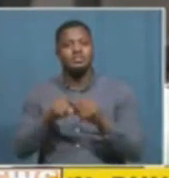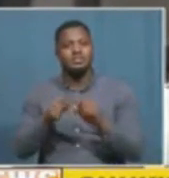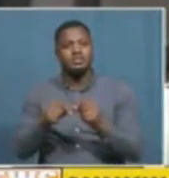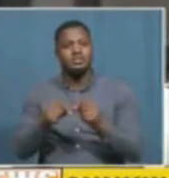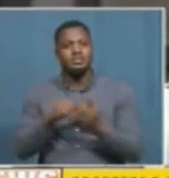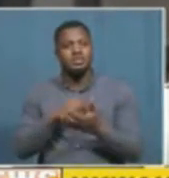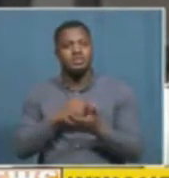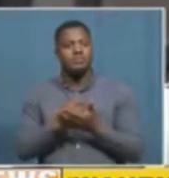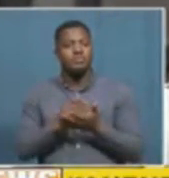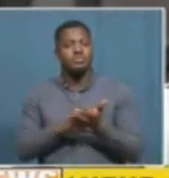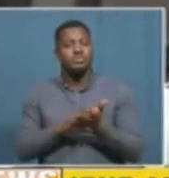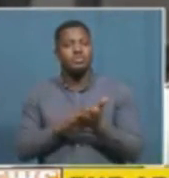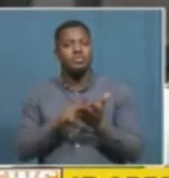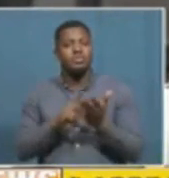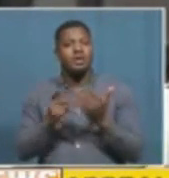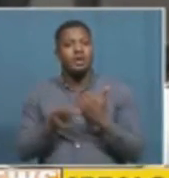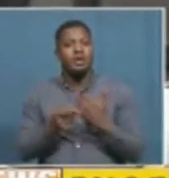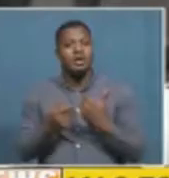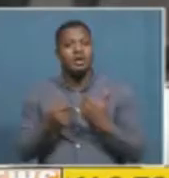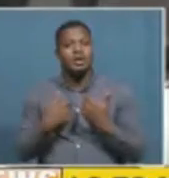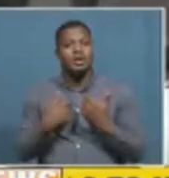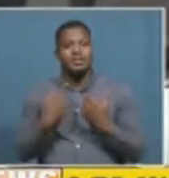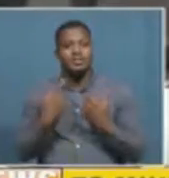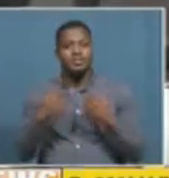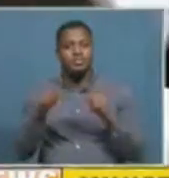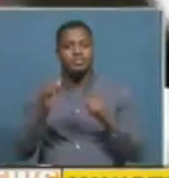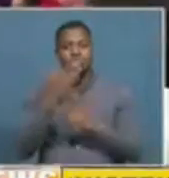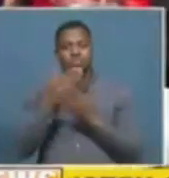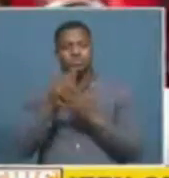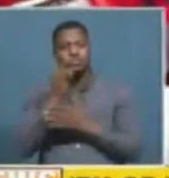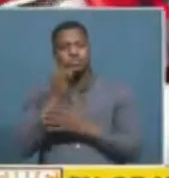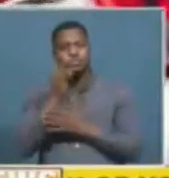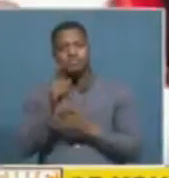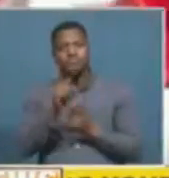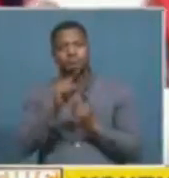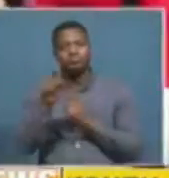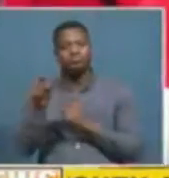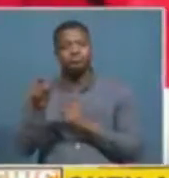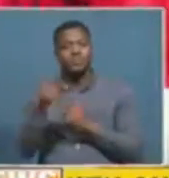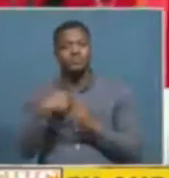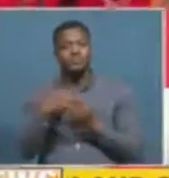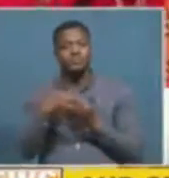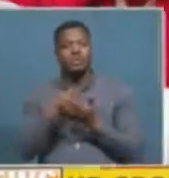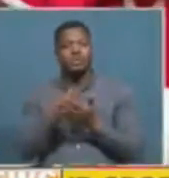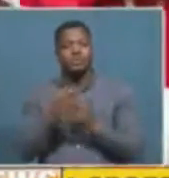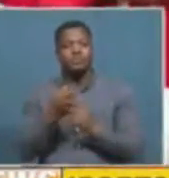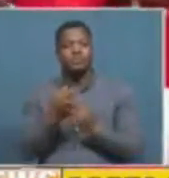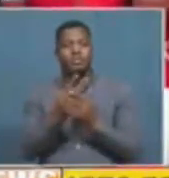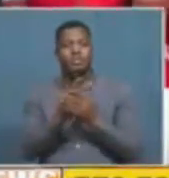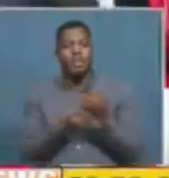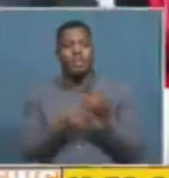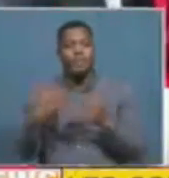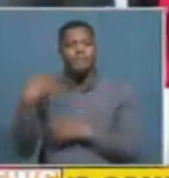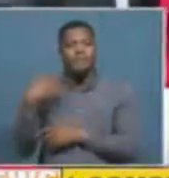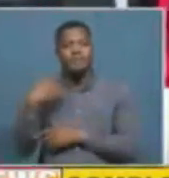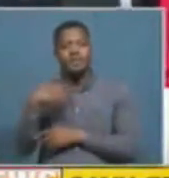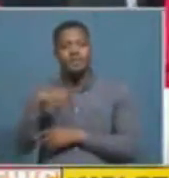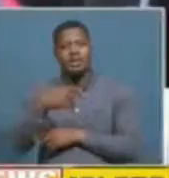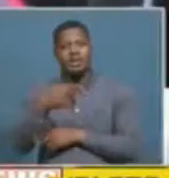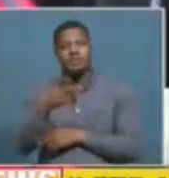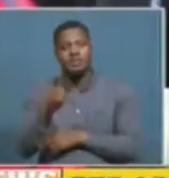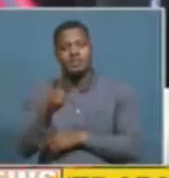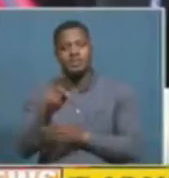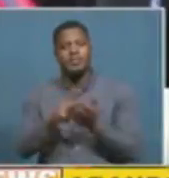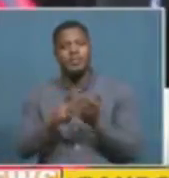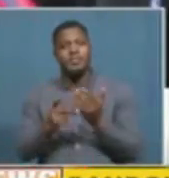school program has yielded fruit. In attendance were graduates from both master's and PhD programs.